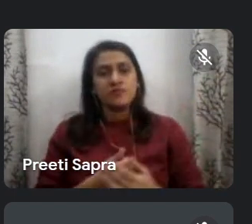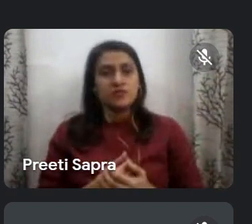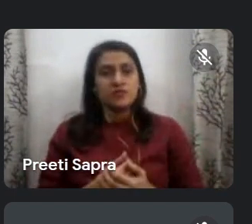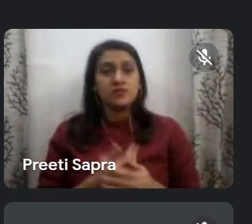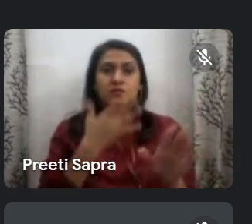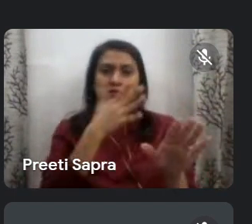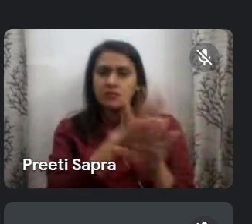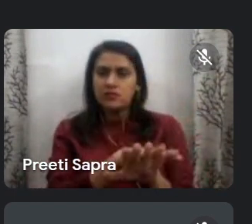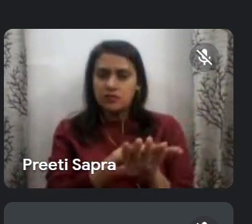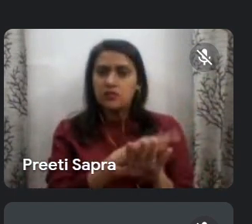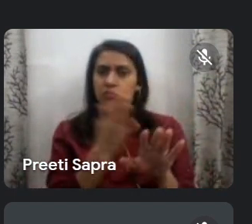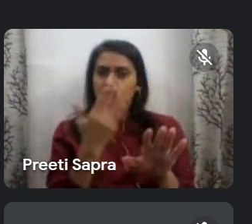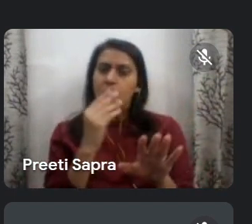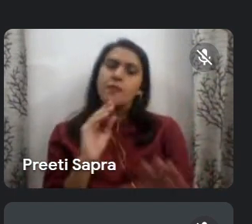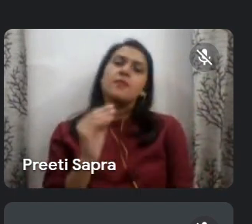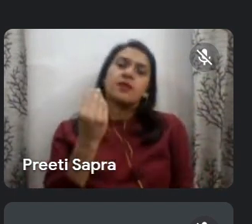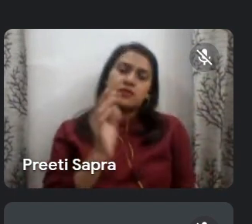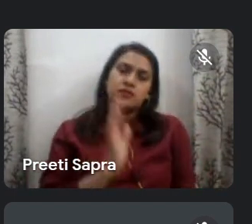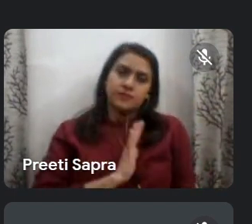better. So yeah.